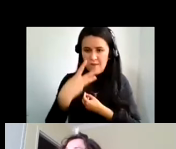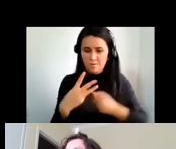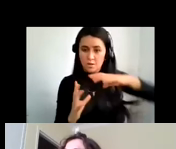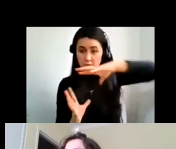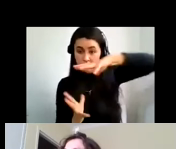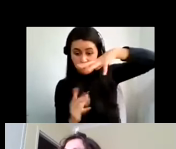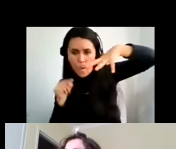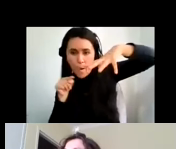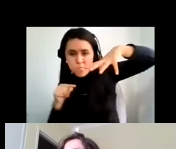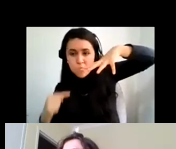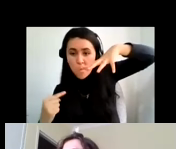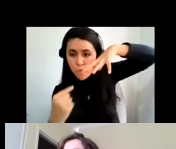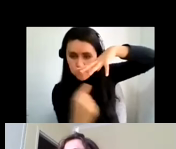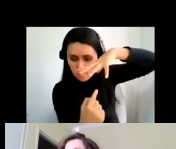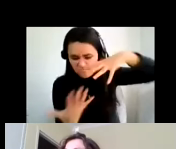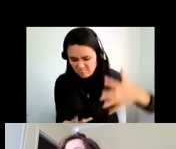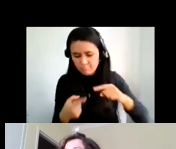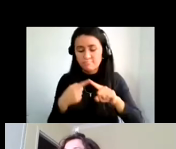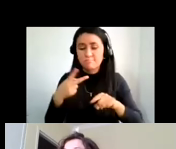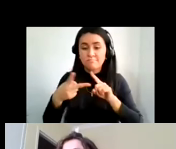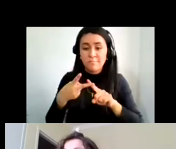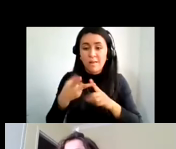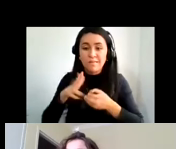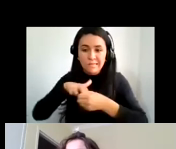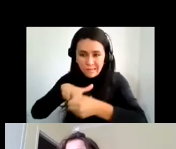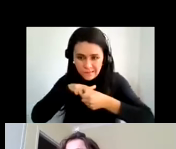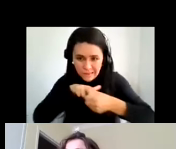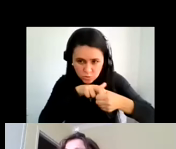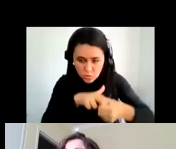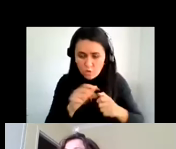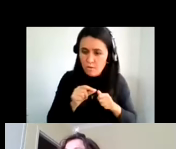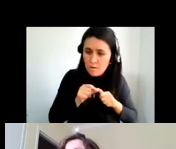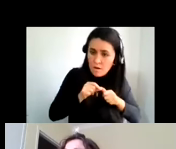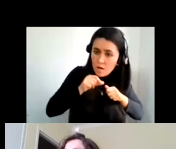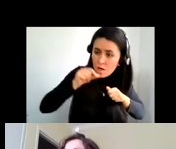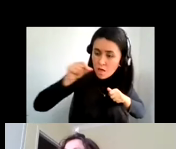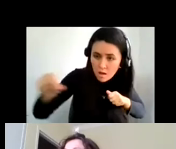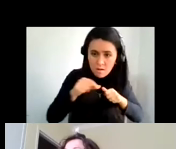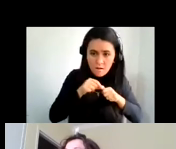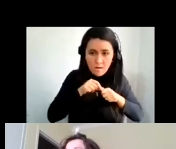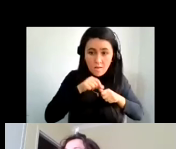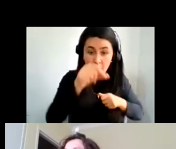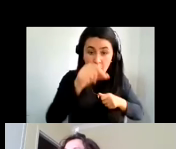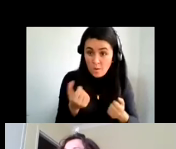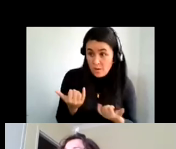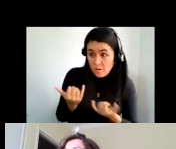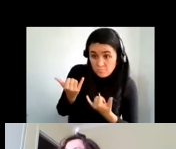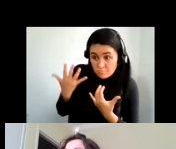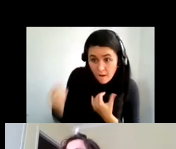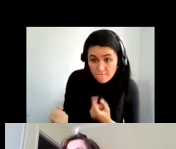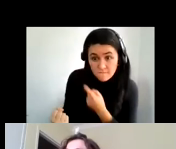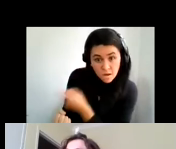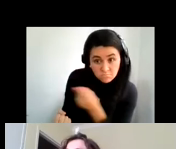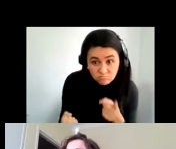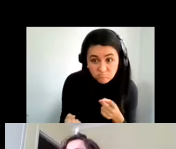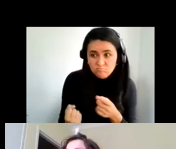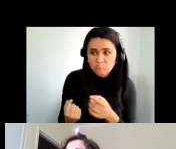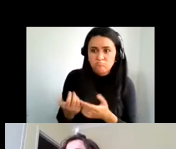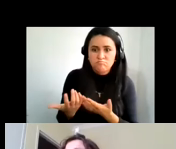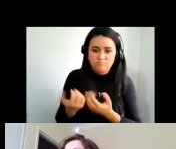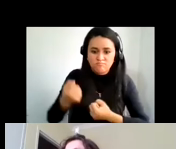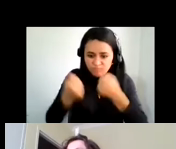as distance, availability of transport, time for transportation, and time is actually a really key one to look